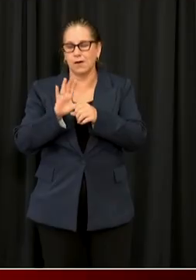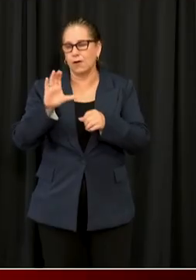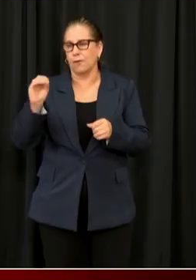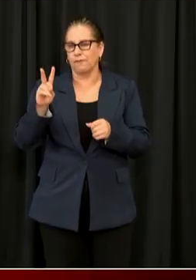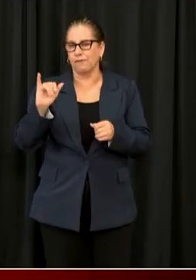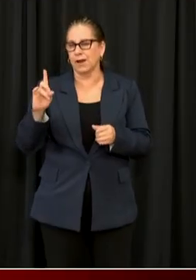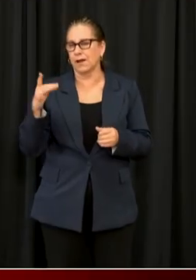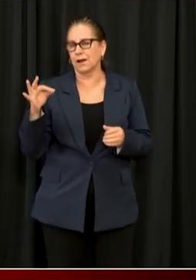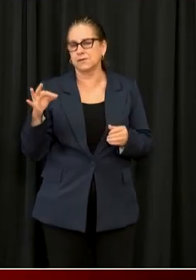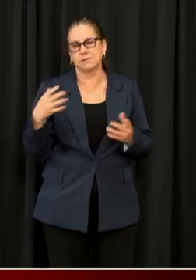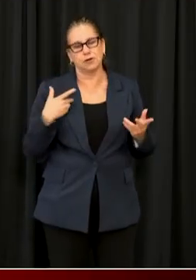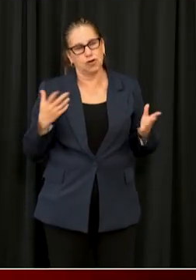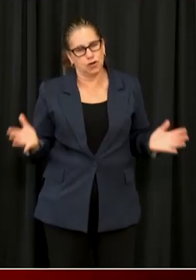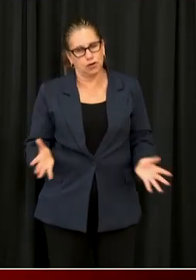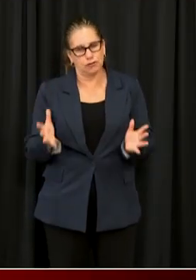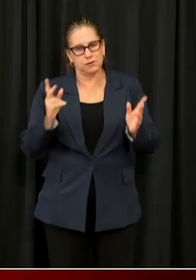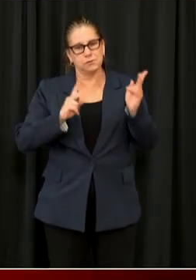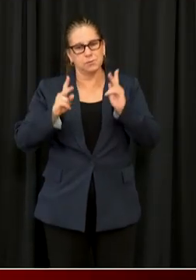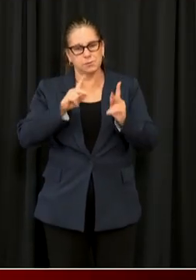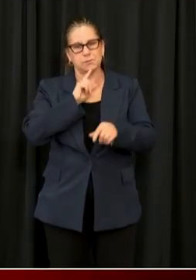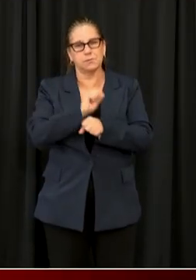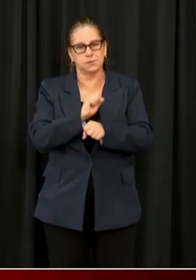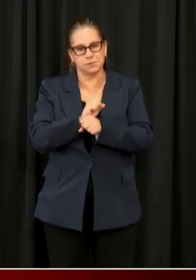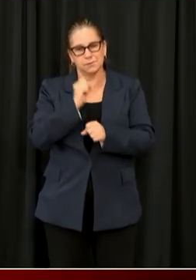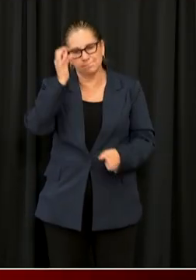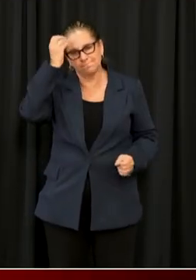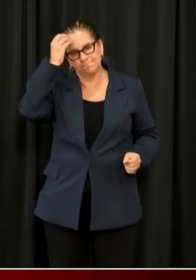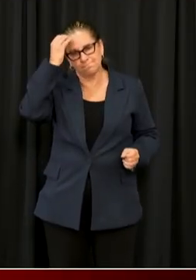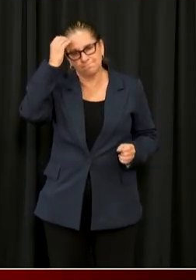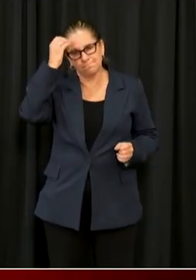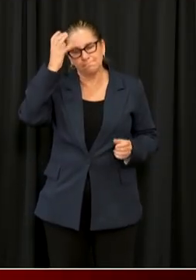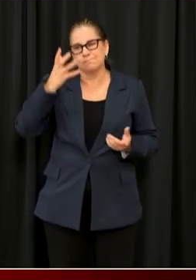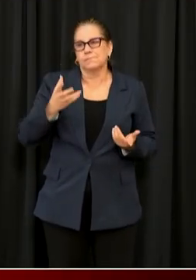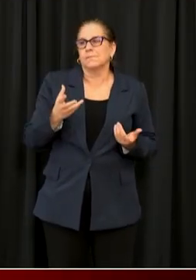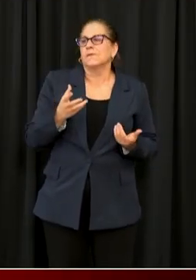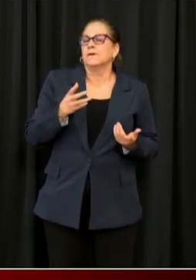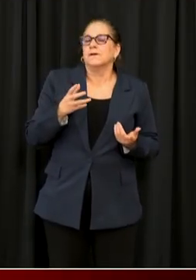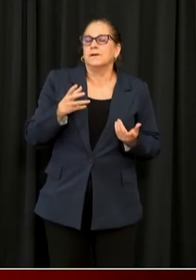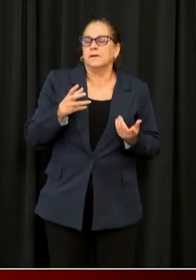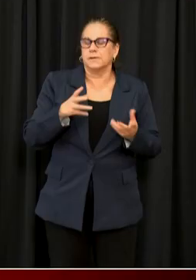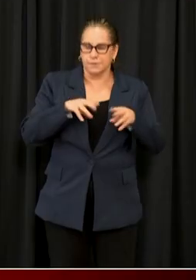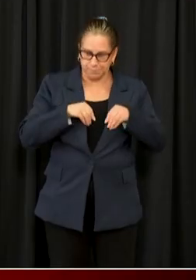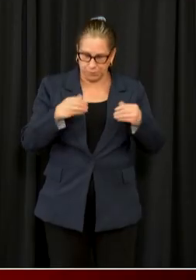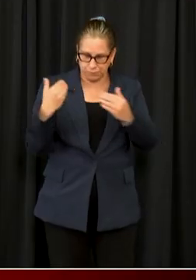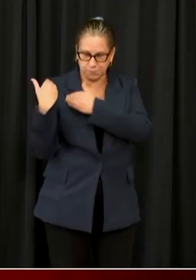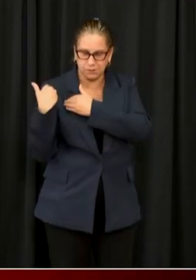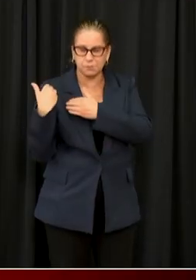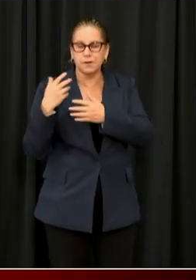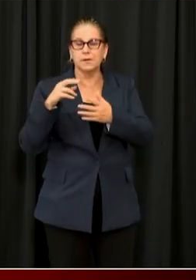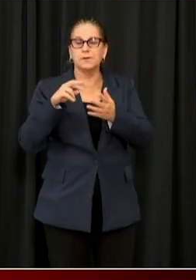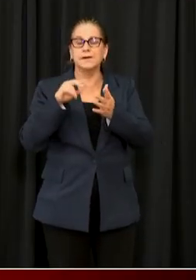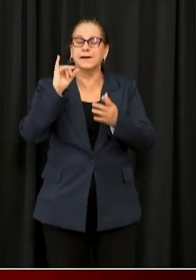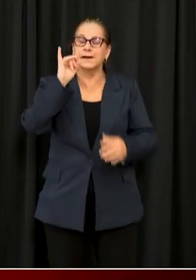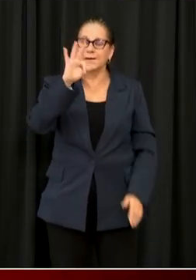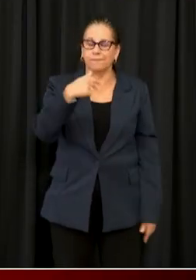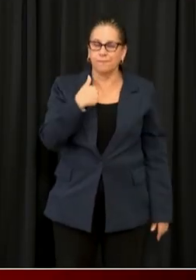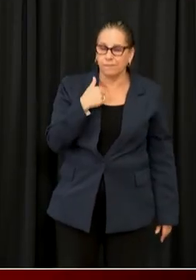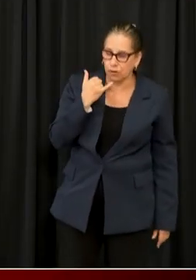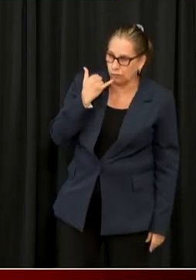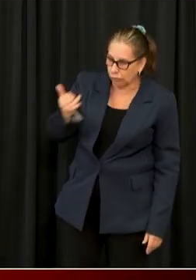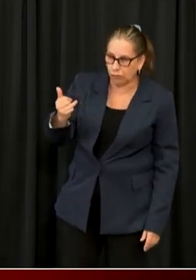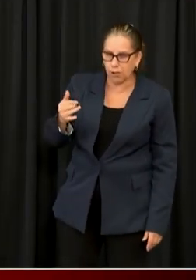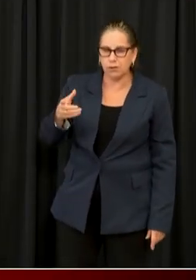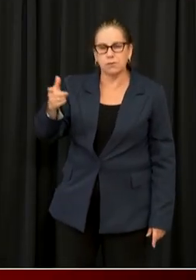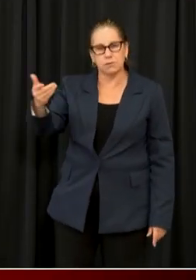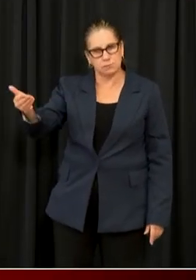times when we make these calls, that initial conversation can feel really weird. You're having someone call you, asking you really personal questions. It's